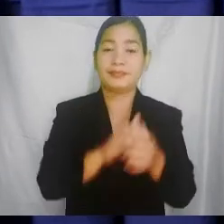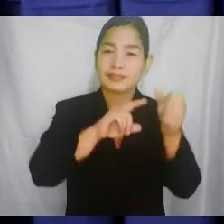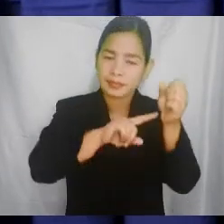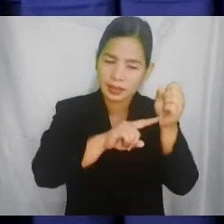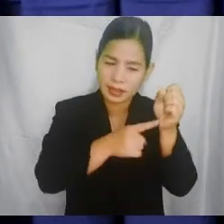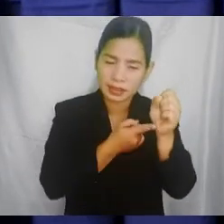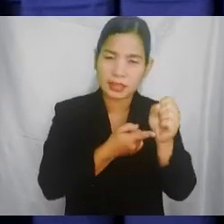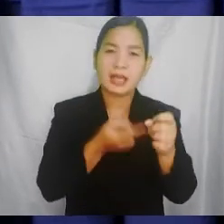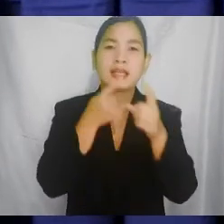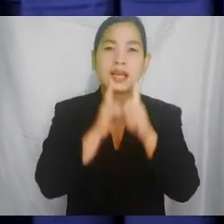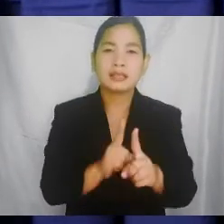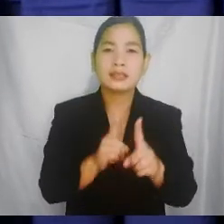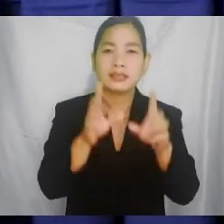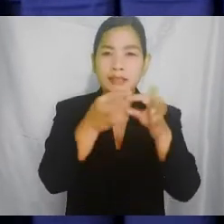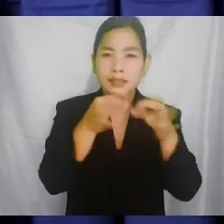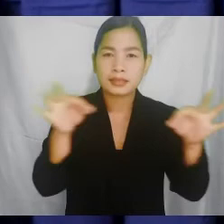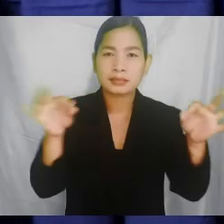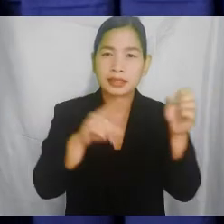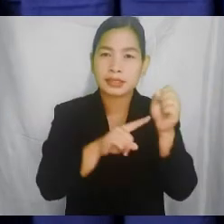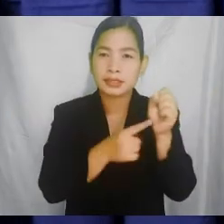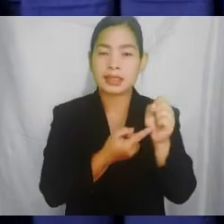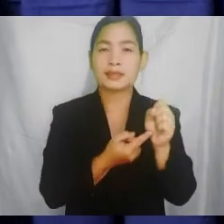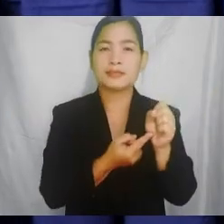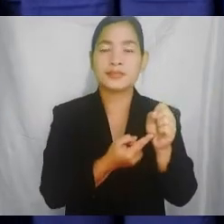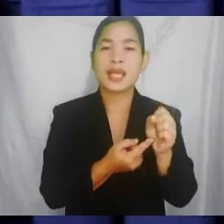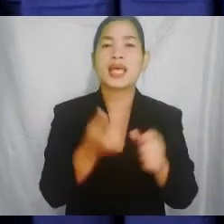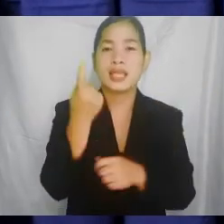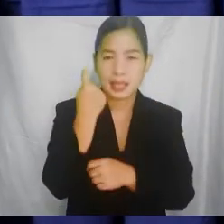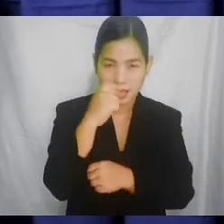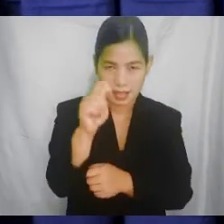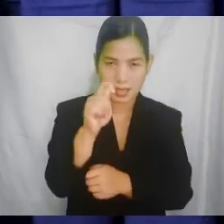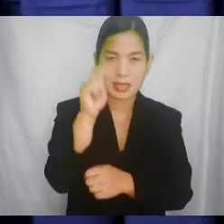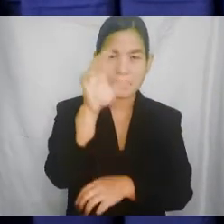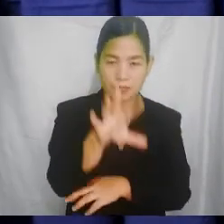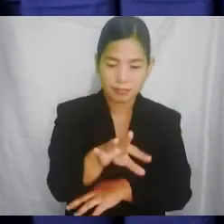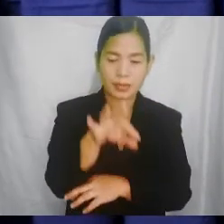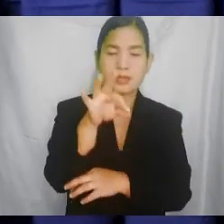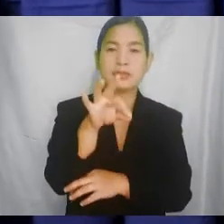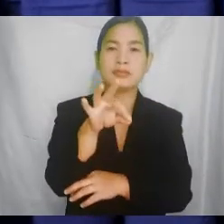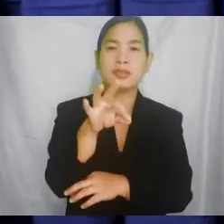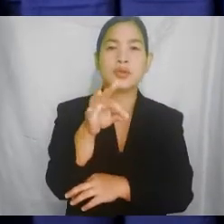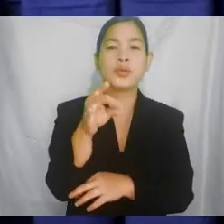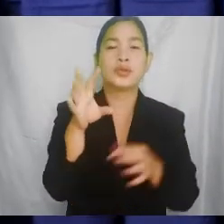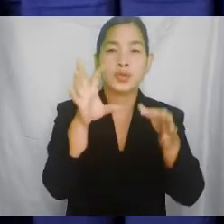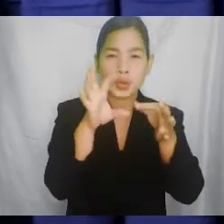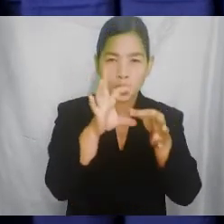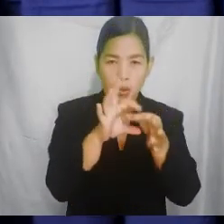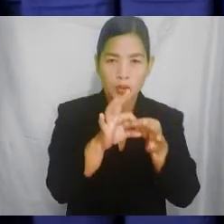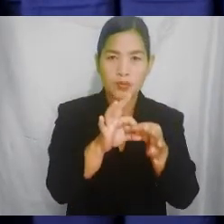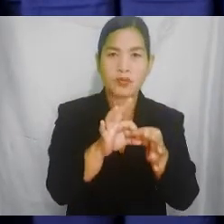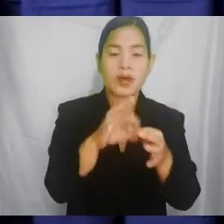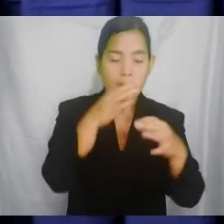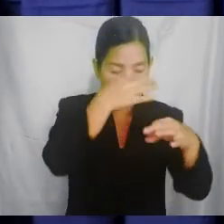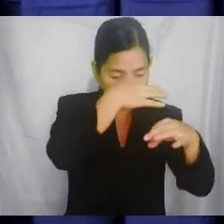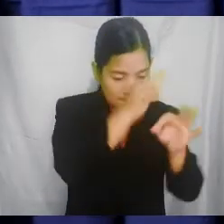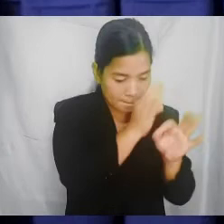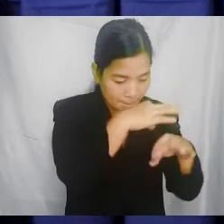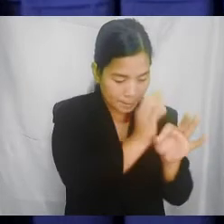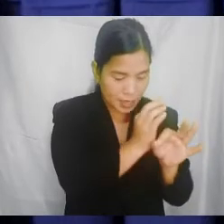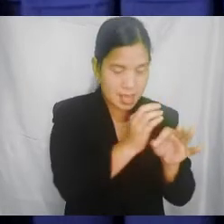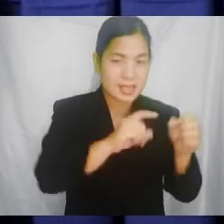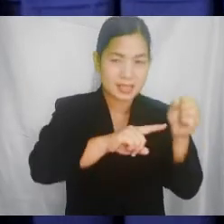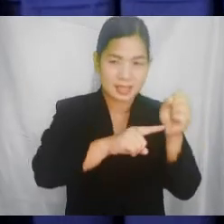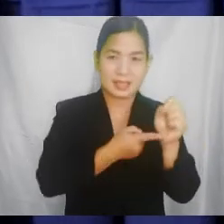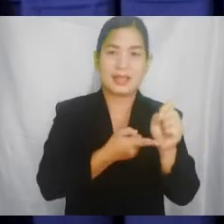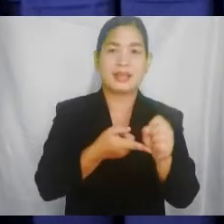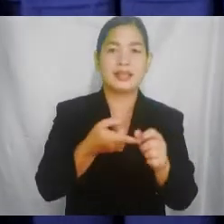this statement: the invention of the microscope started from. In this way,